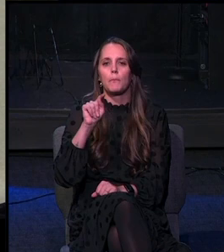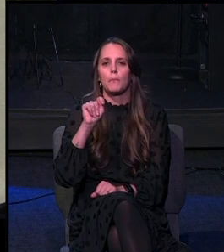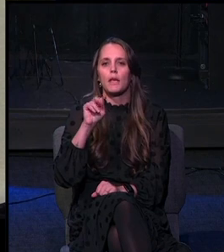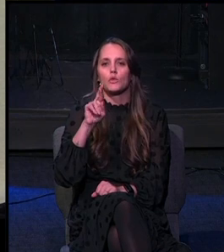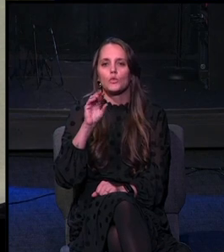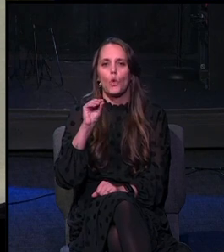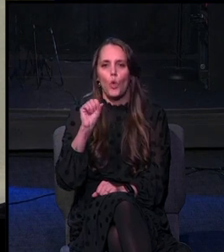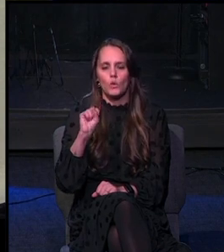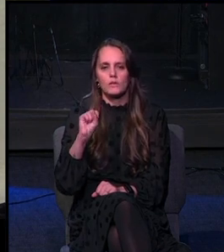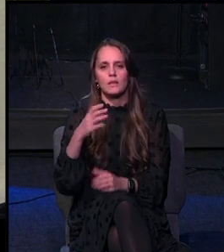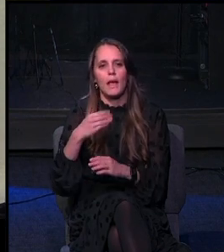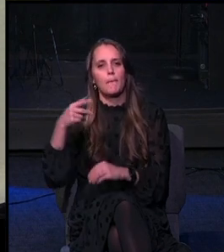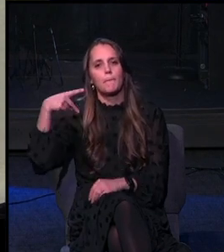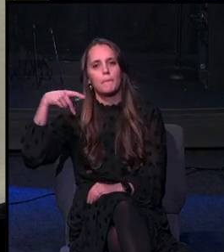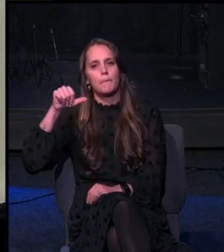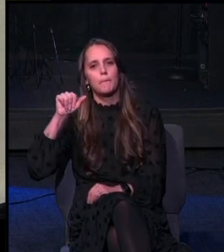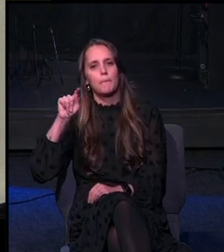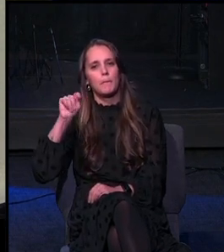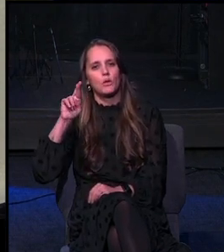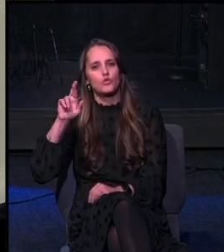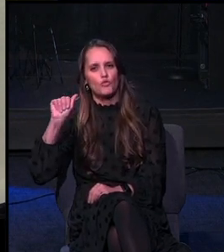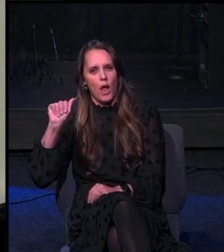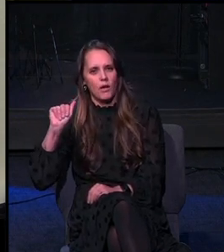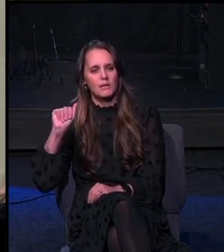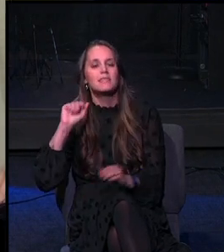and Petra. See how similar they are?